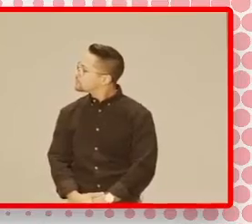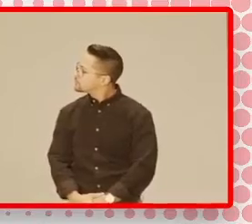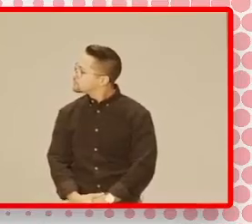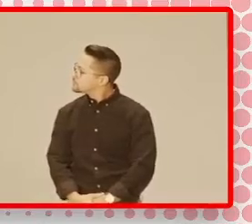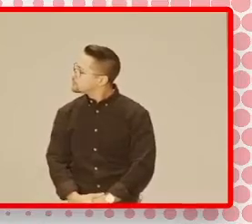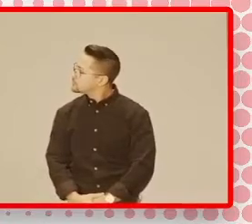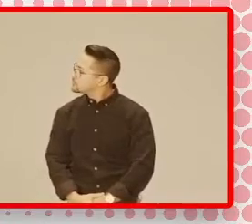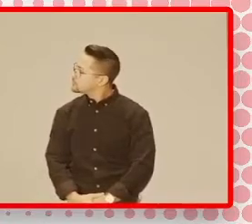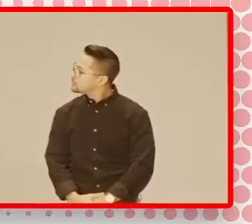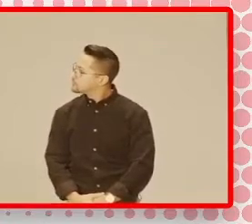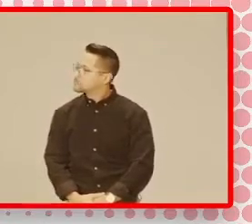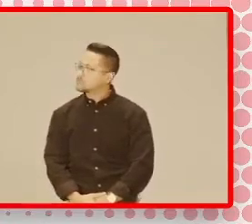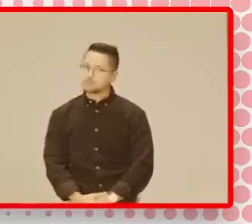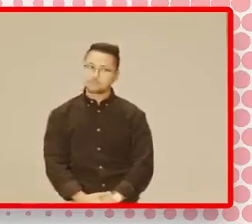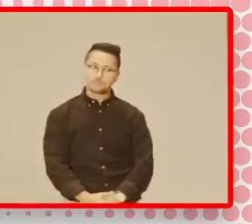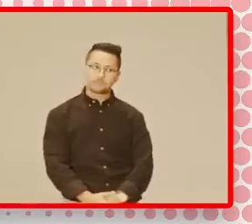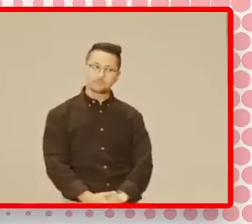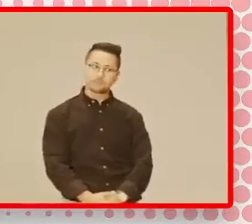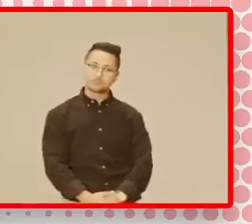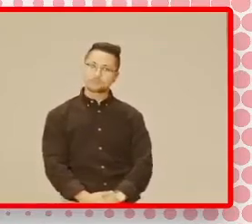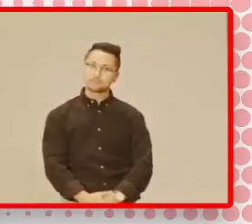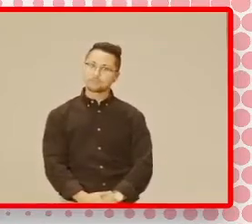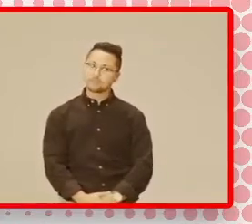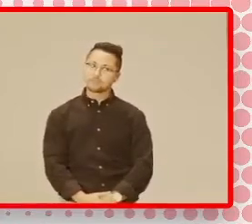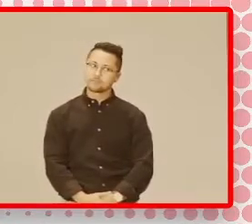Let's be real.